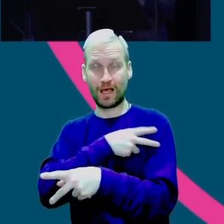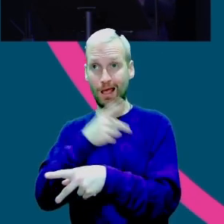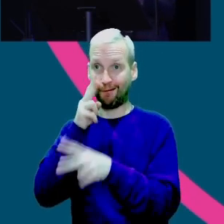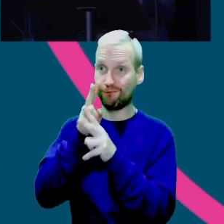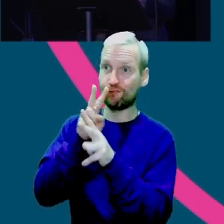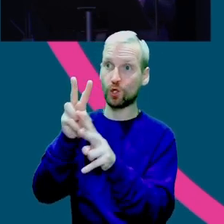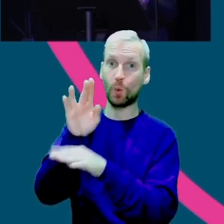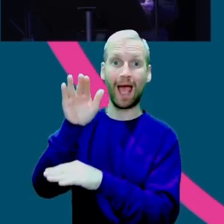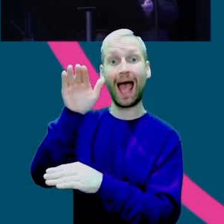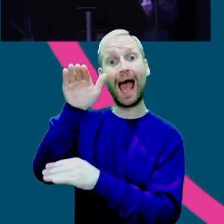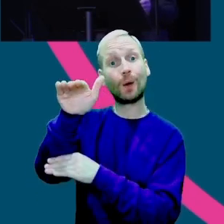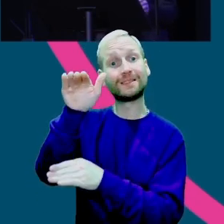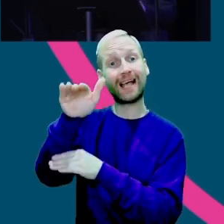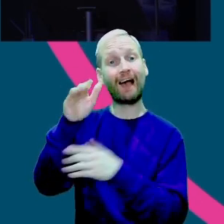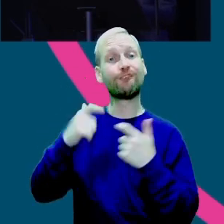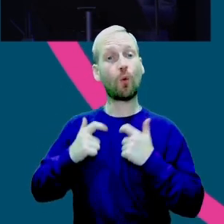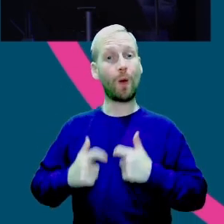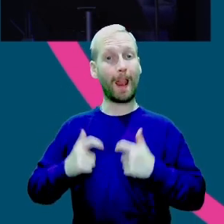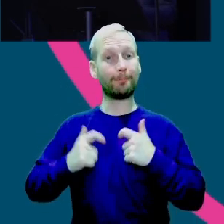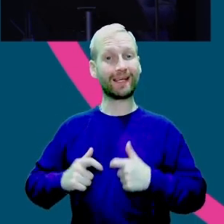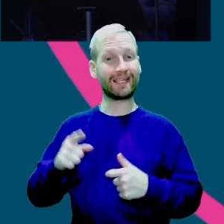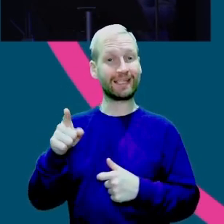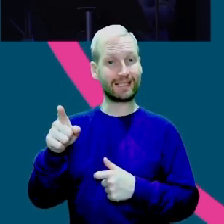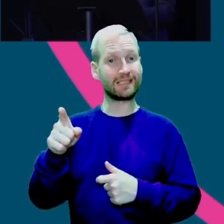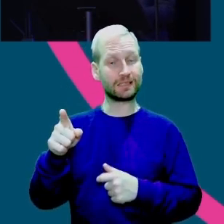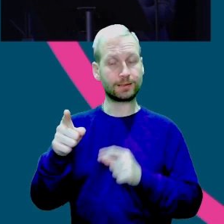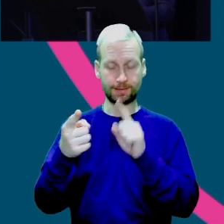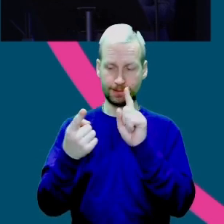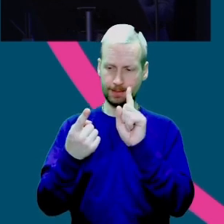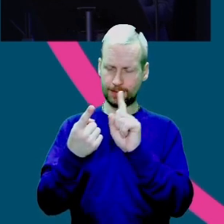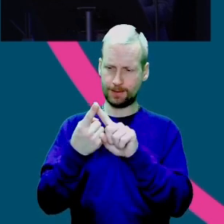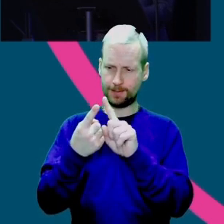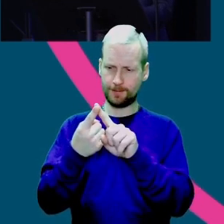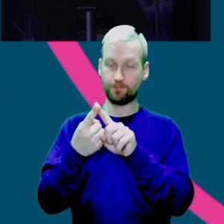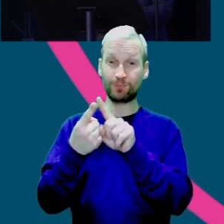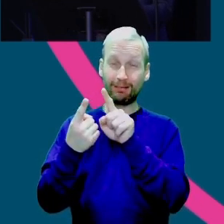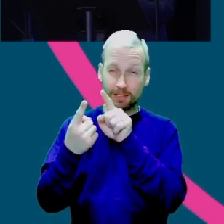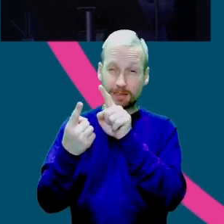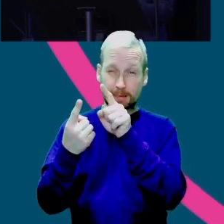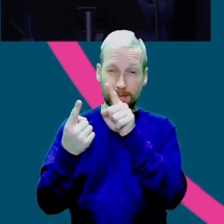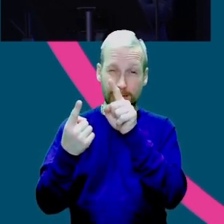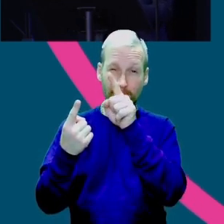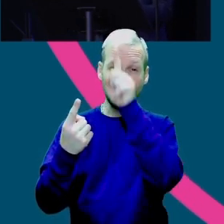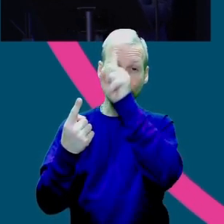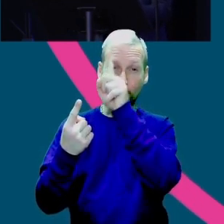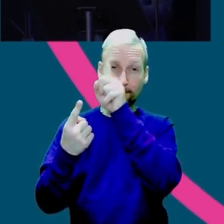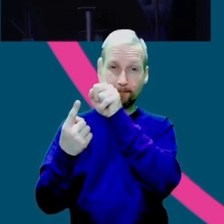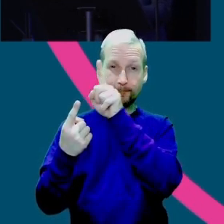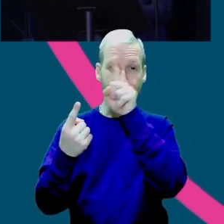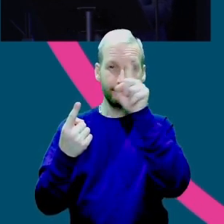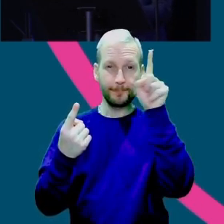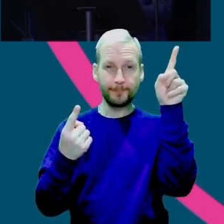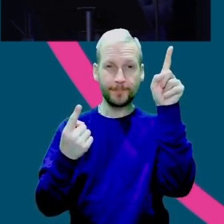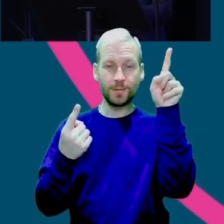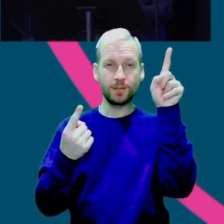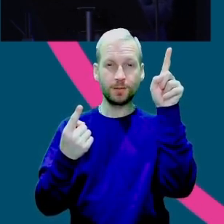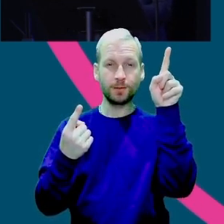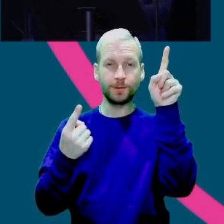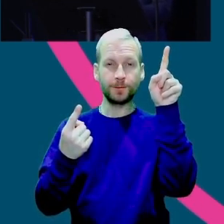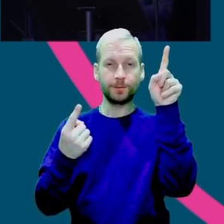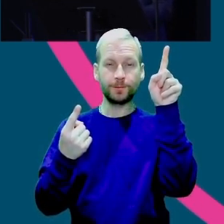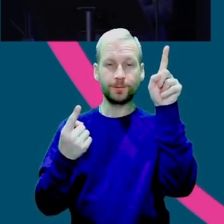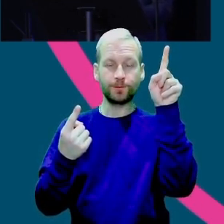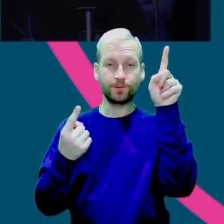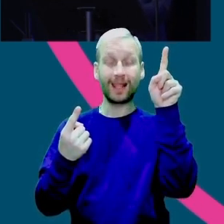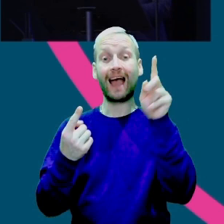views outside for well-being purposes. And then if you follow it along the top, I'm sorry I haven't got a pointer, there's